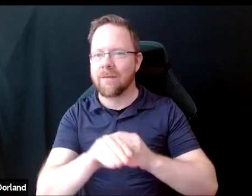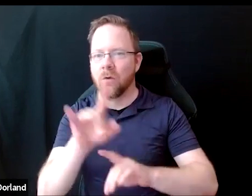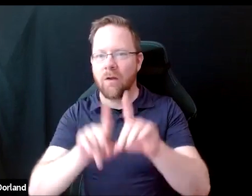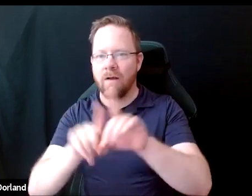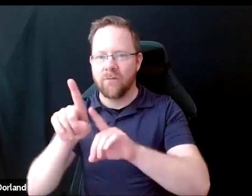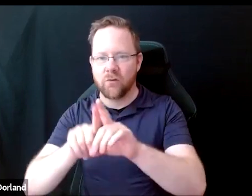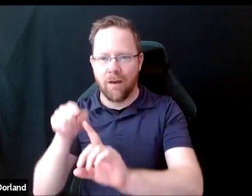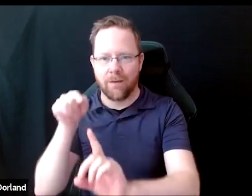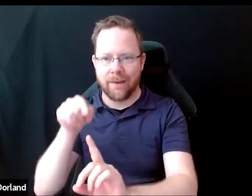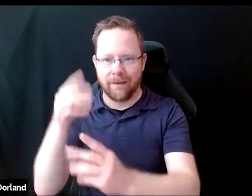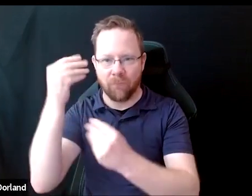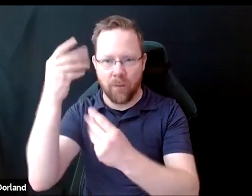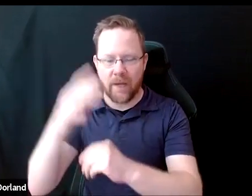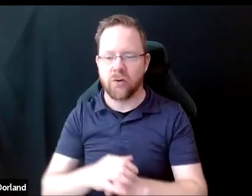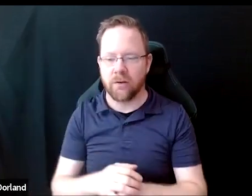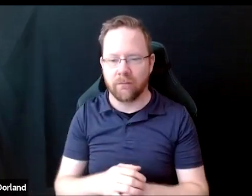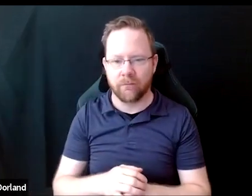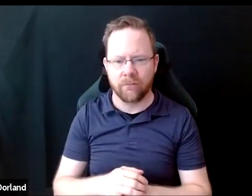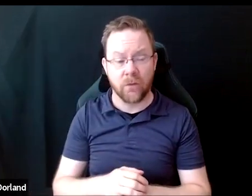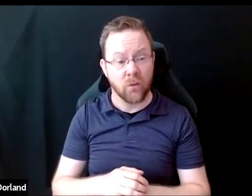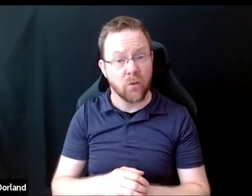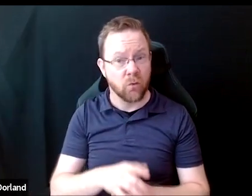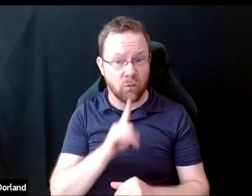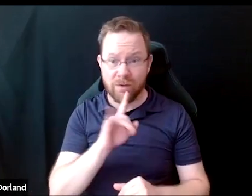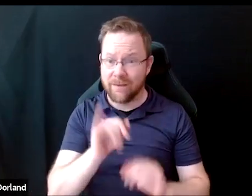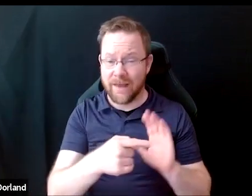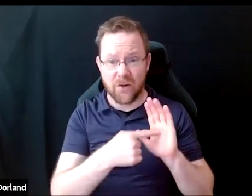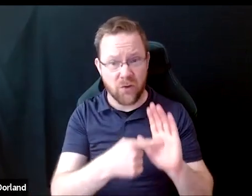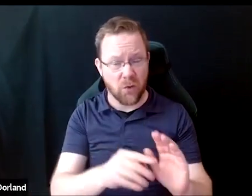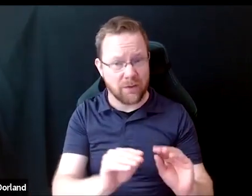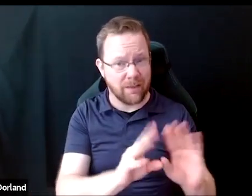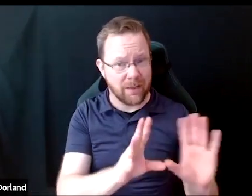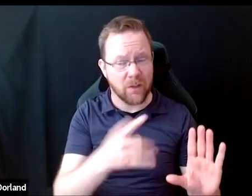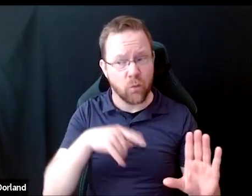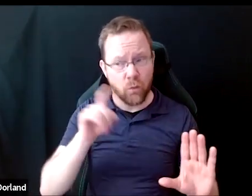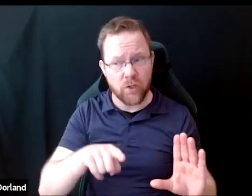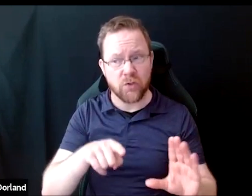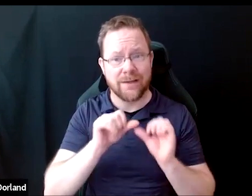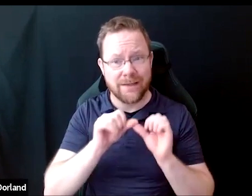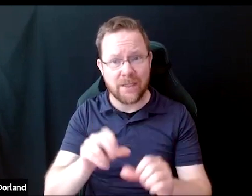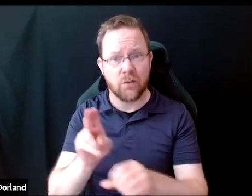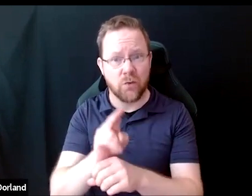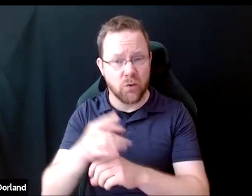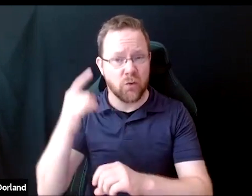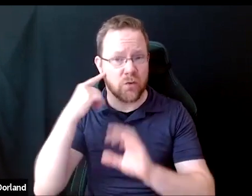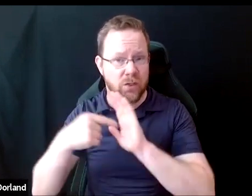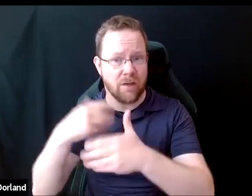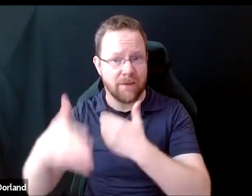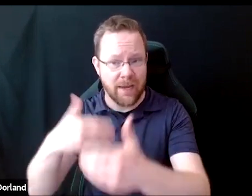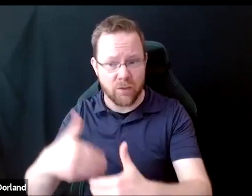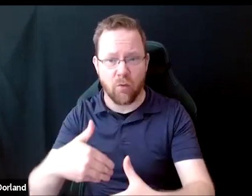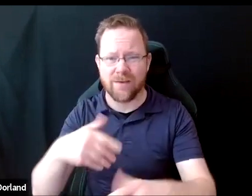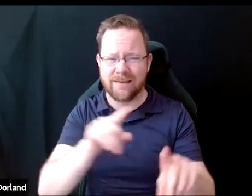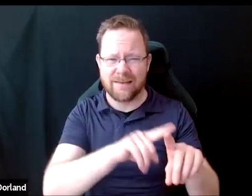outreach. We think that this provides really compelling evidence to continue to include sonification in astronomy